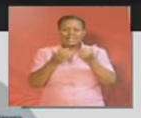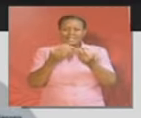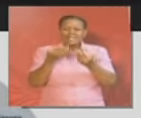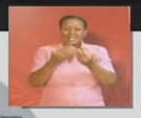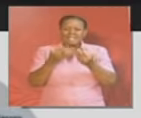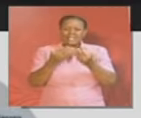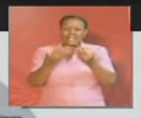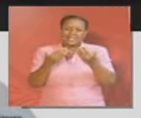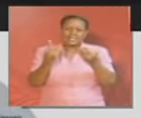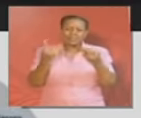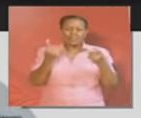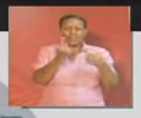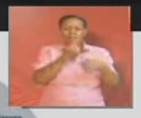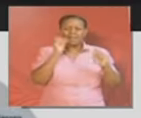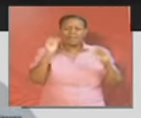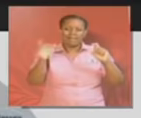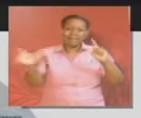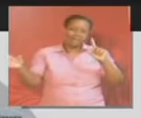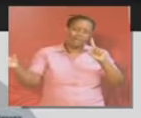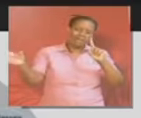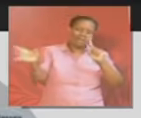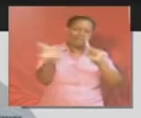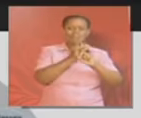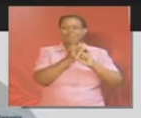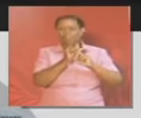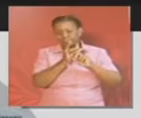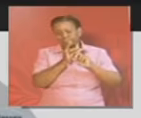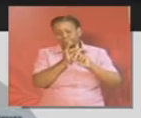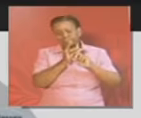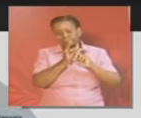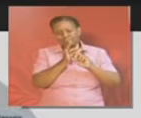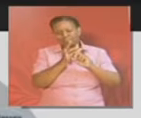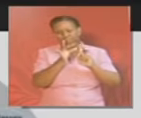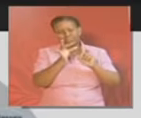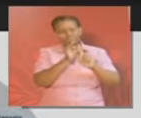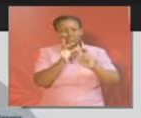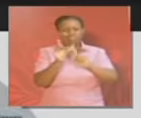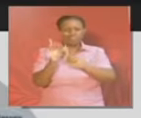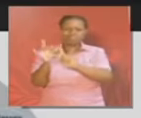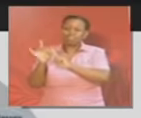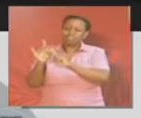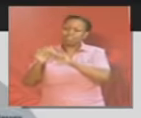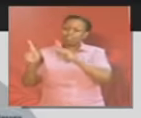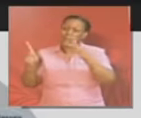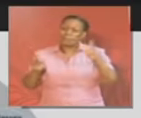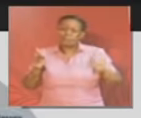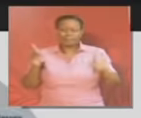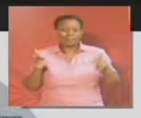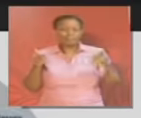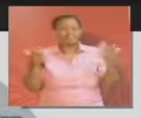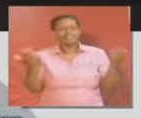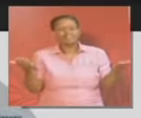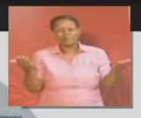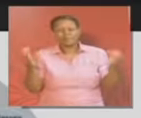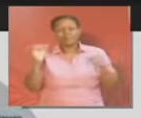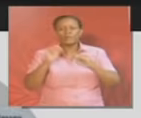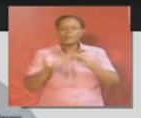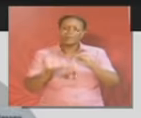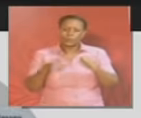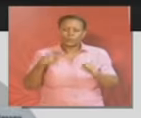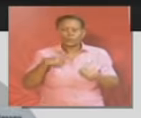slide, remains. So the contact tracing that we do when we ask about who you've